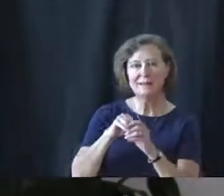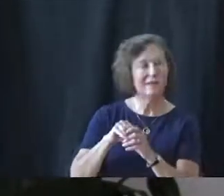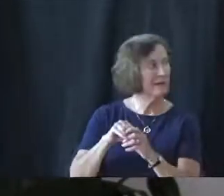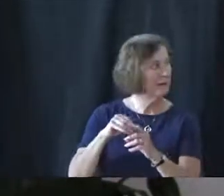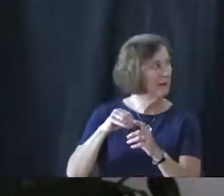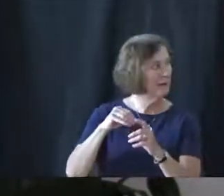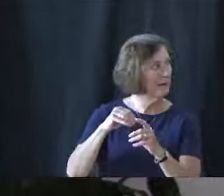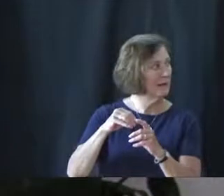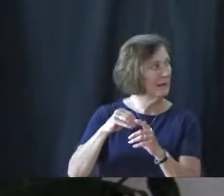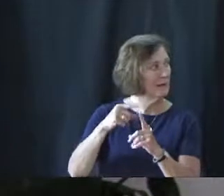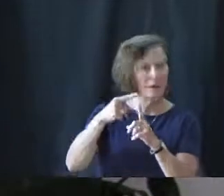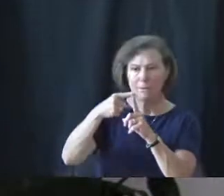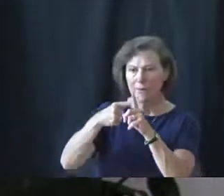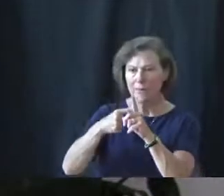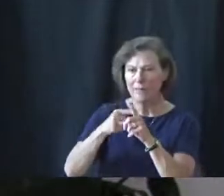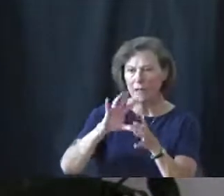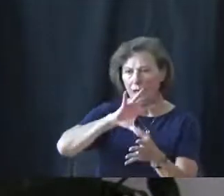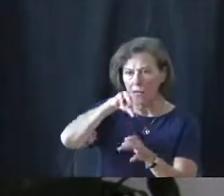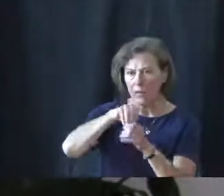a thought.